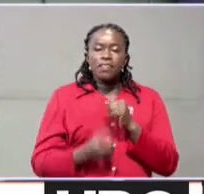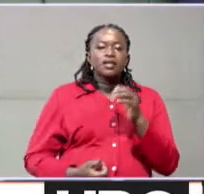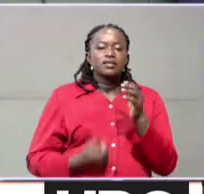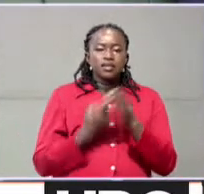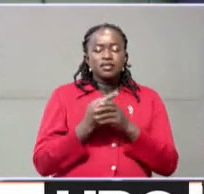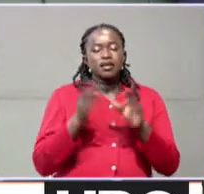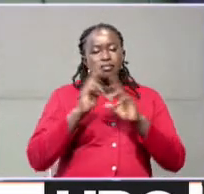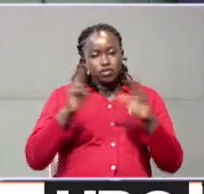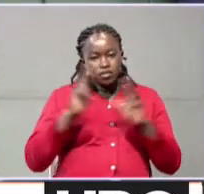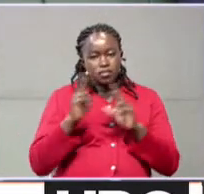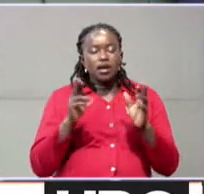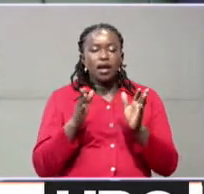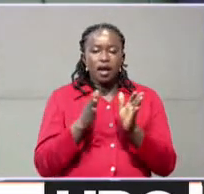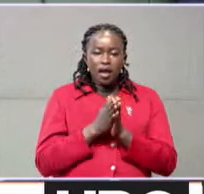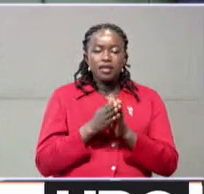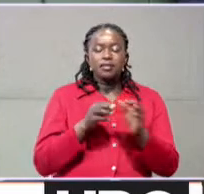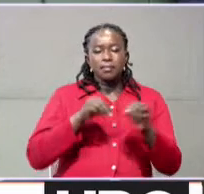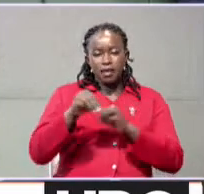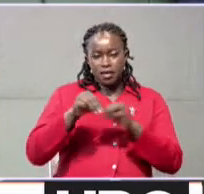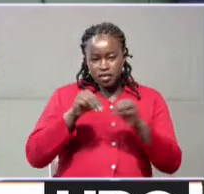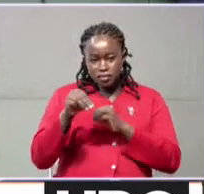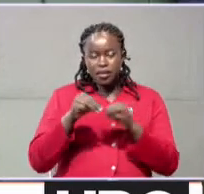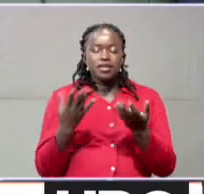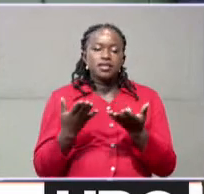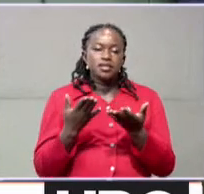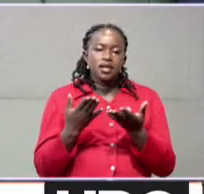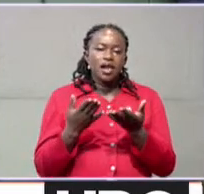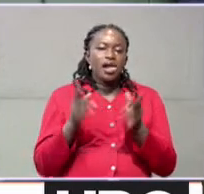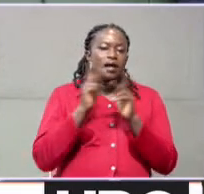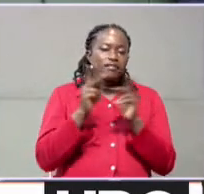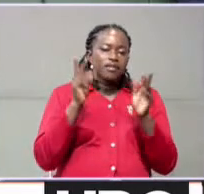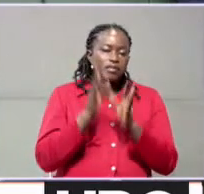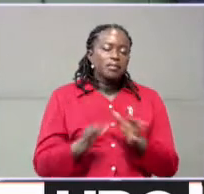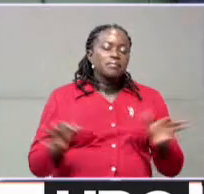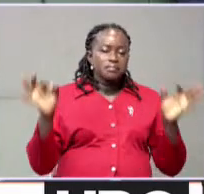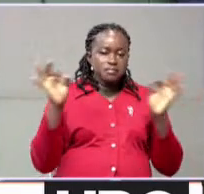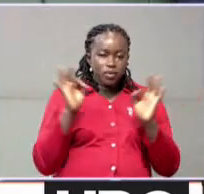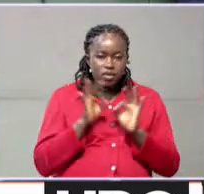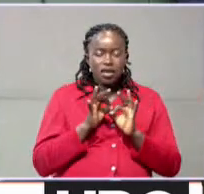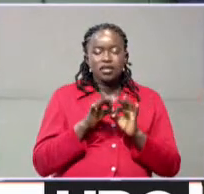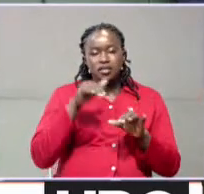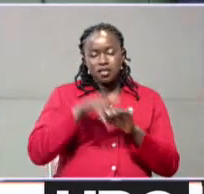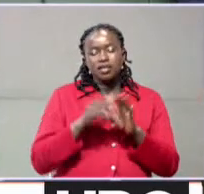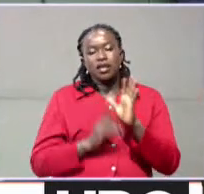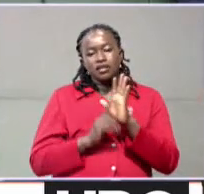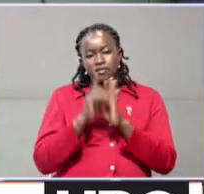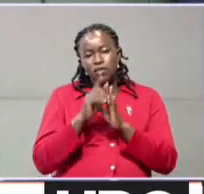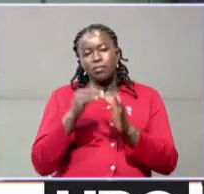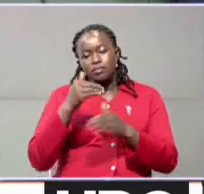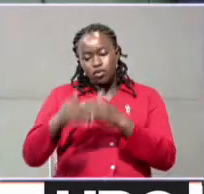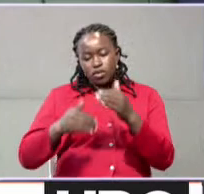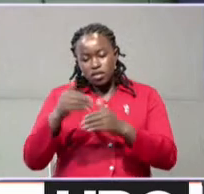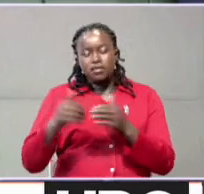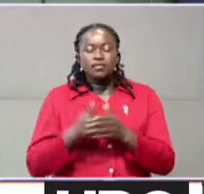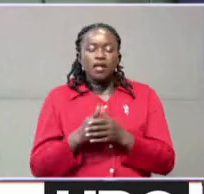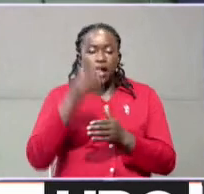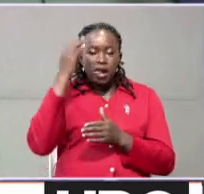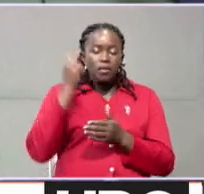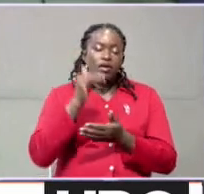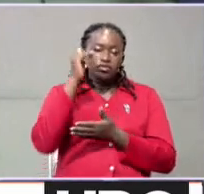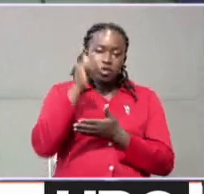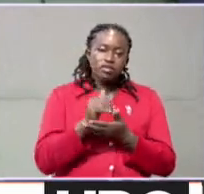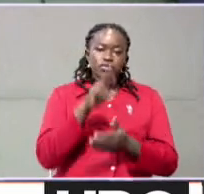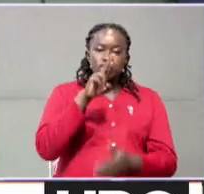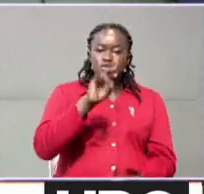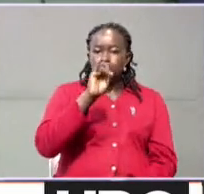preparedness and management forms an integral part of the development process in order to reduce the risks